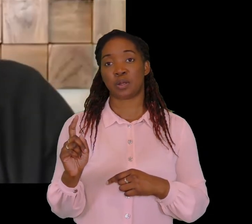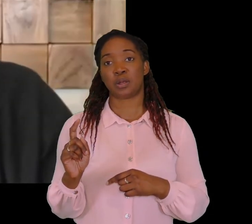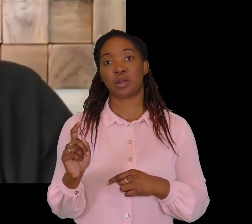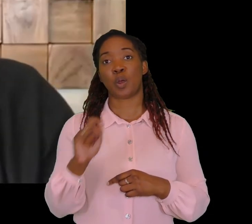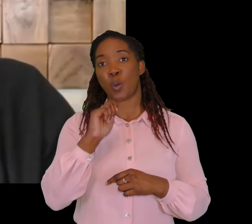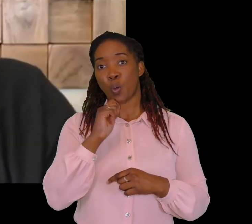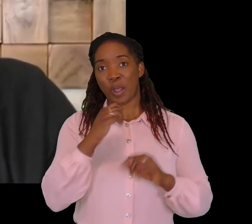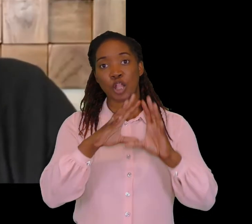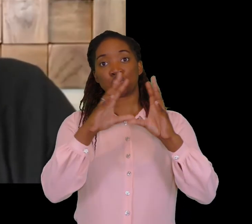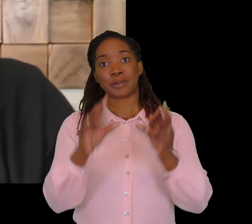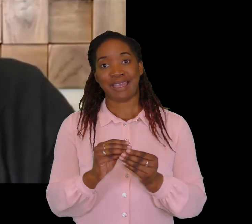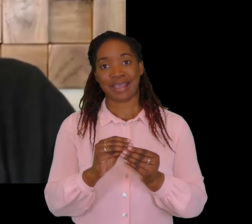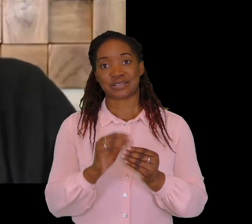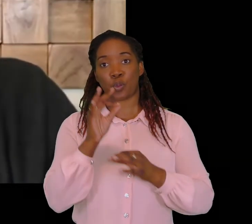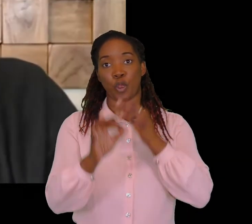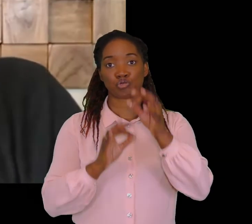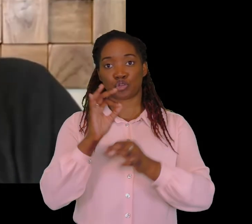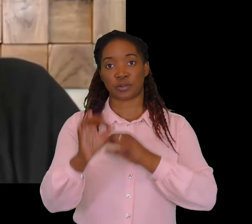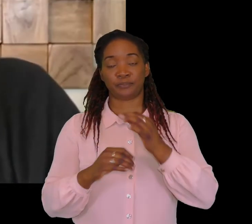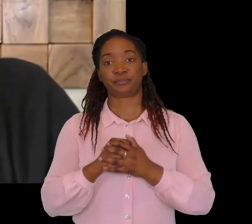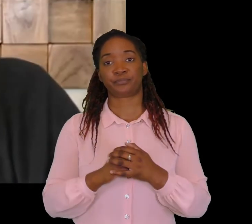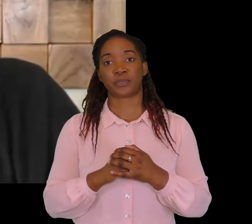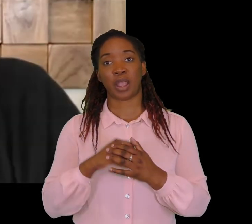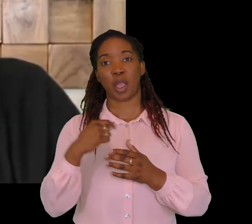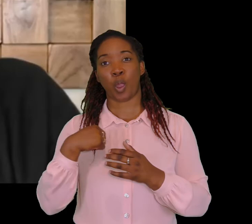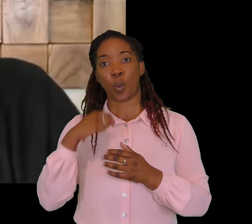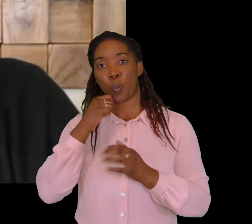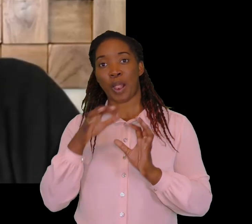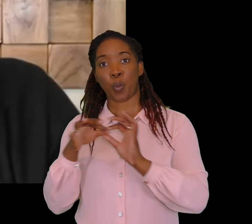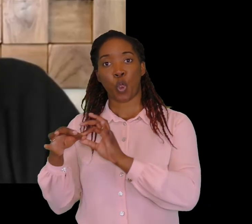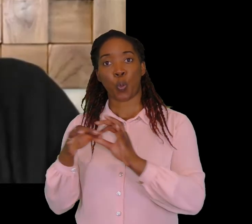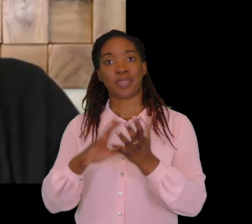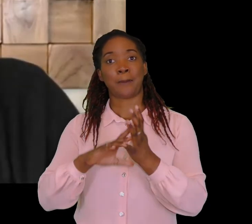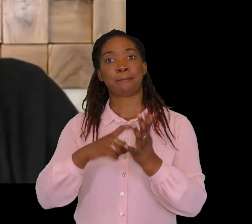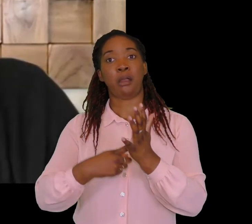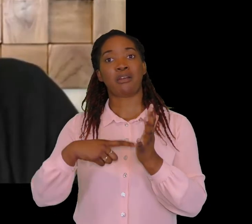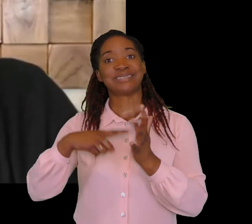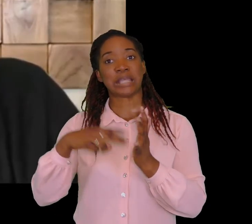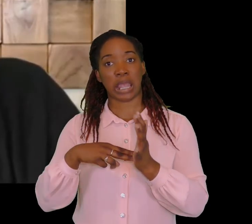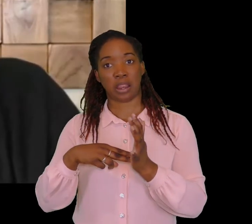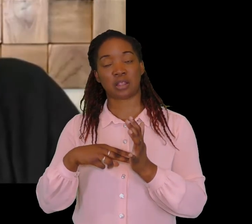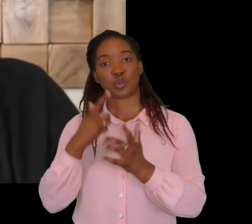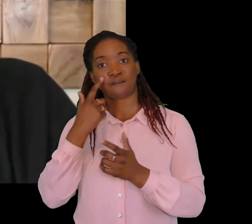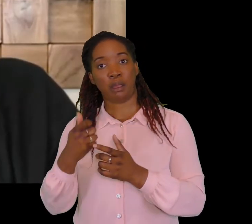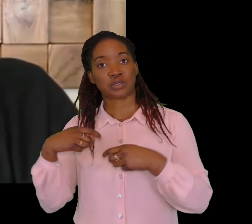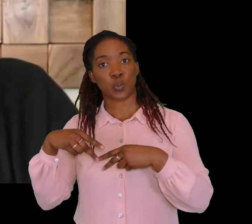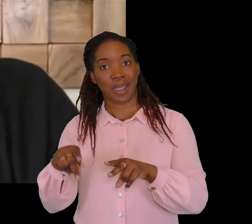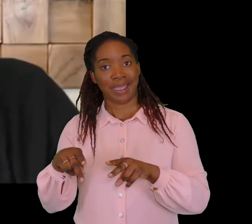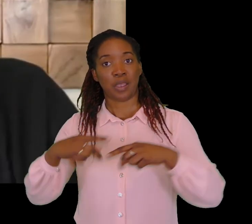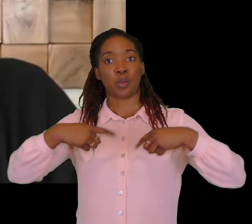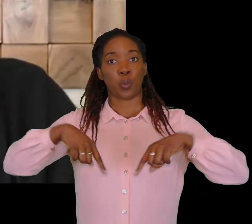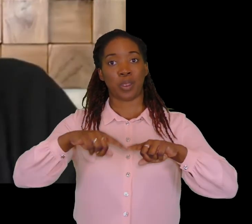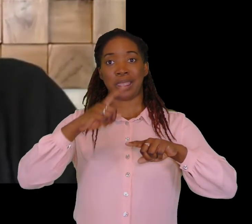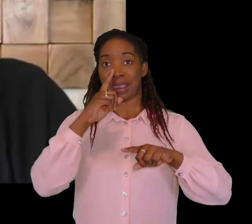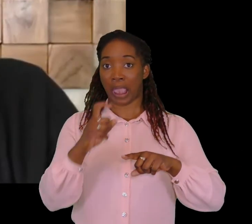going to summarize briefly what the questions are, and I'm going to work with Martin and the conveners to find a way that we can